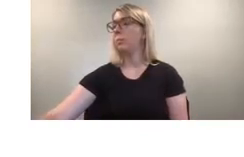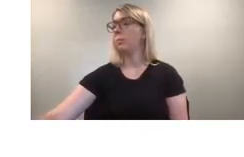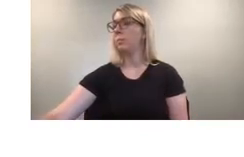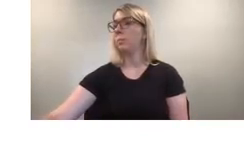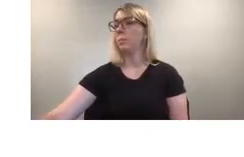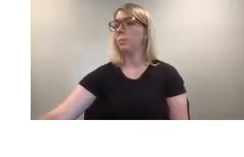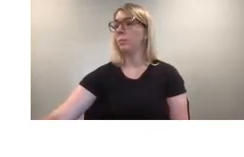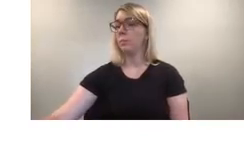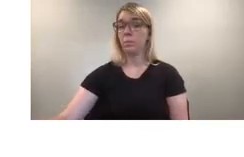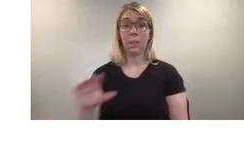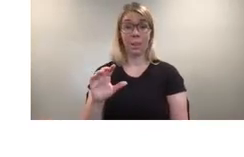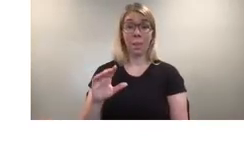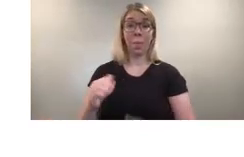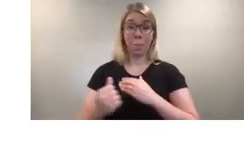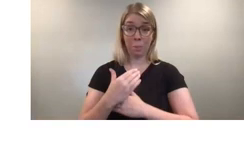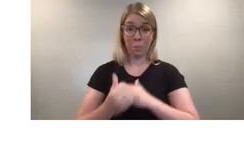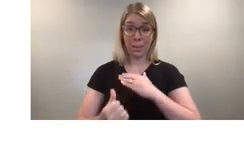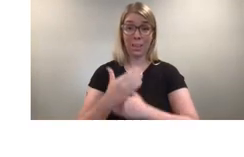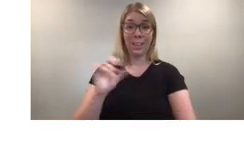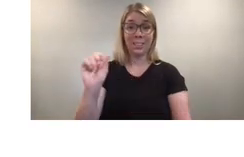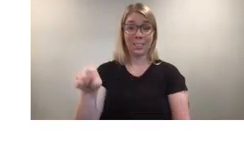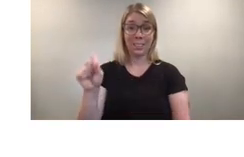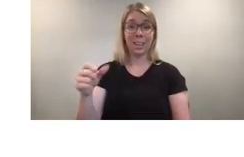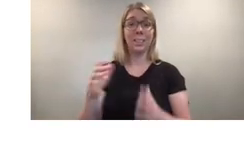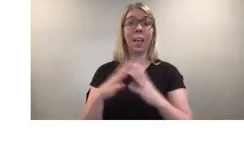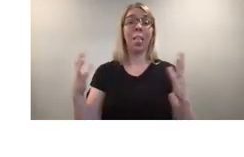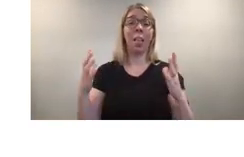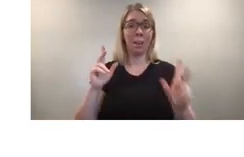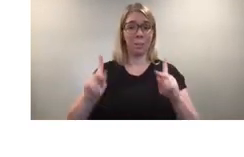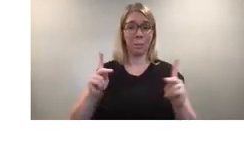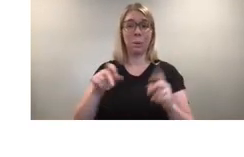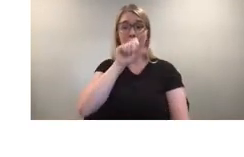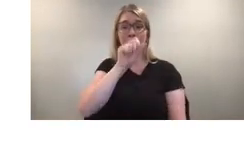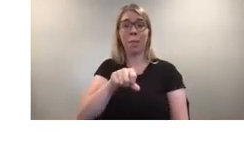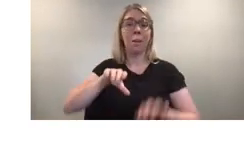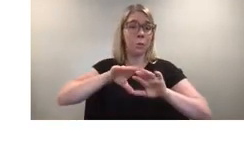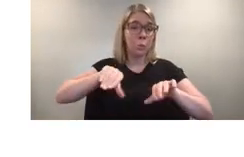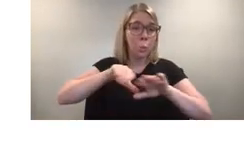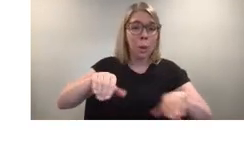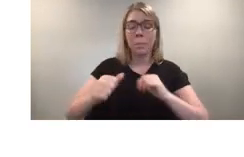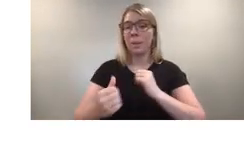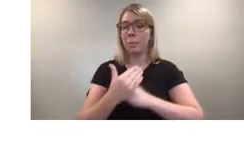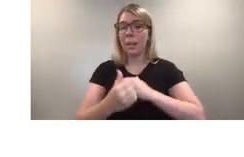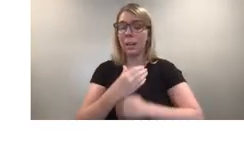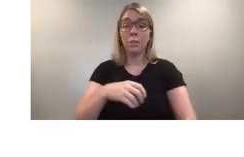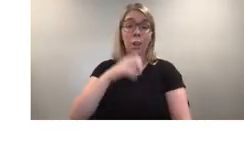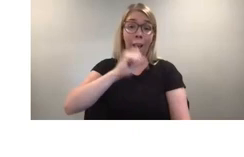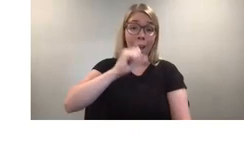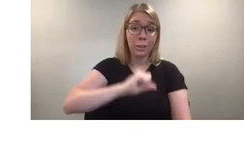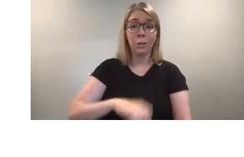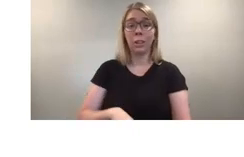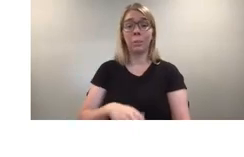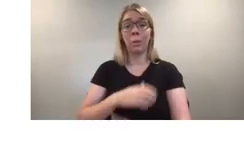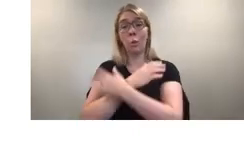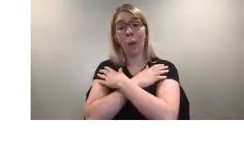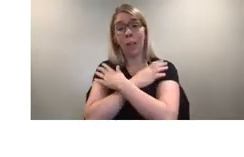The beach any day. Yeah, we've got lots of swimming pool beach fans out here. Ice cream, just relaxing. I already